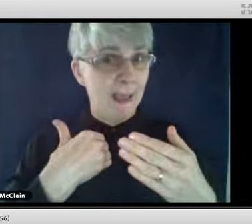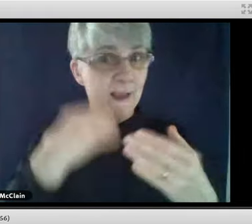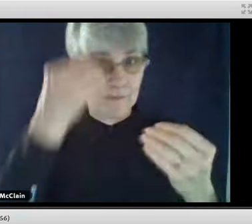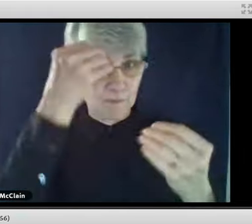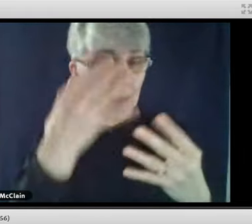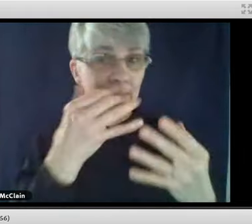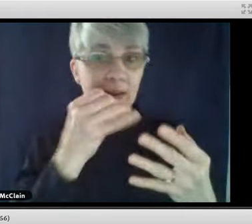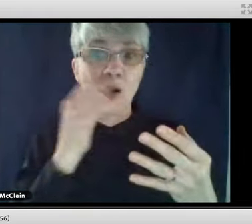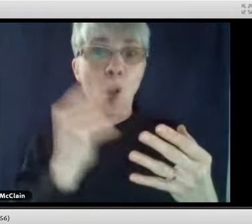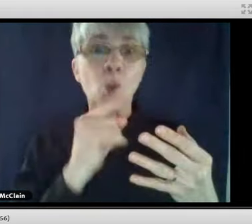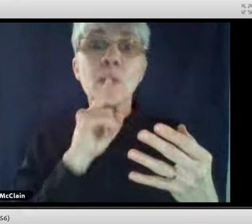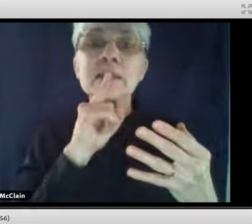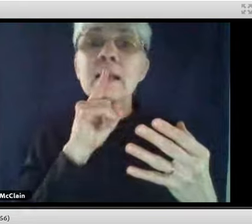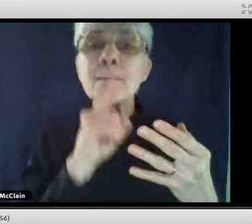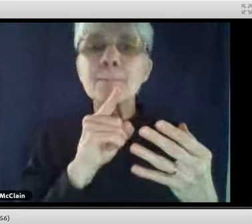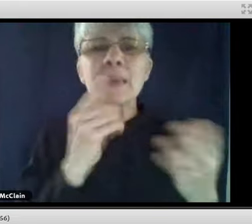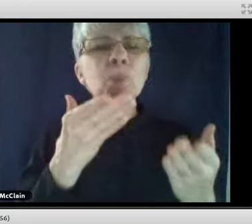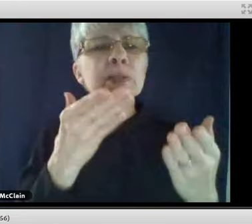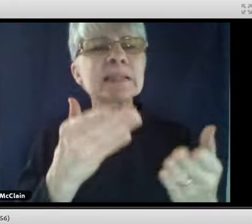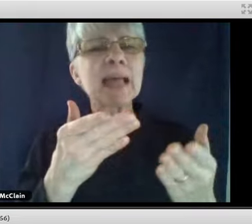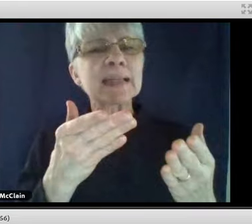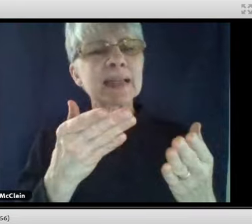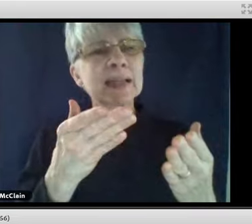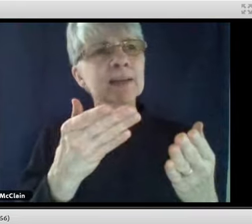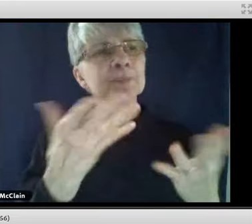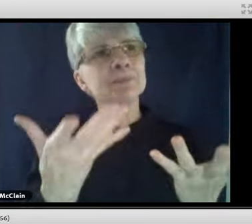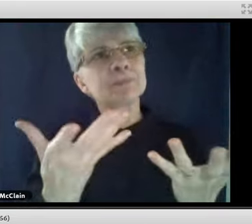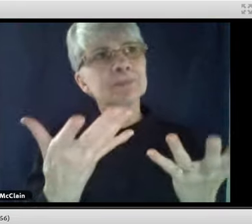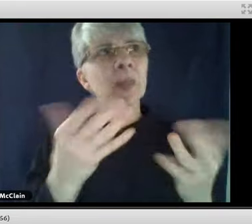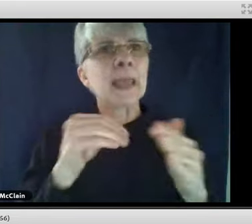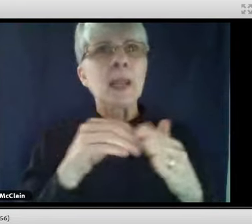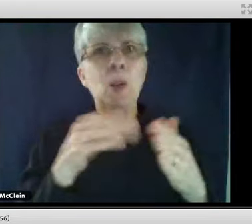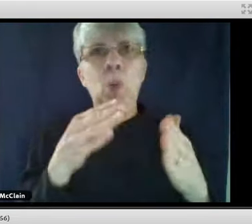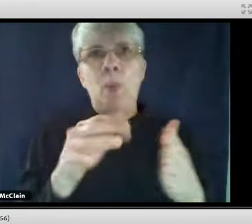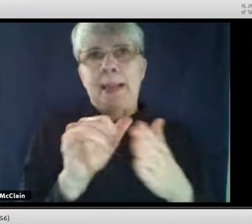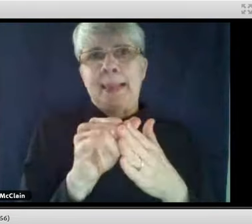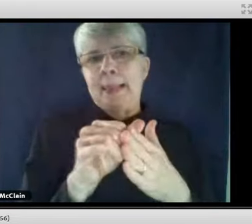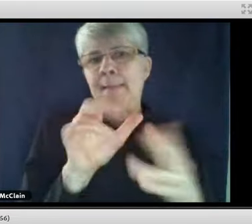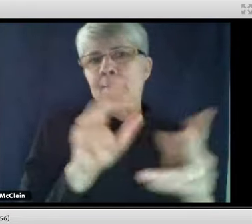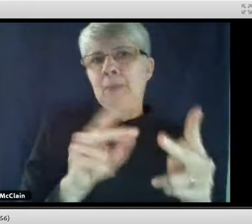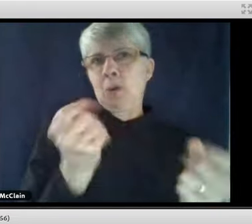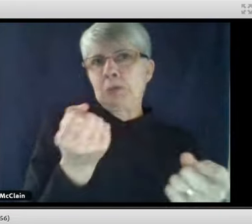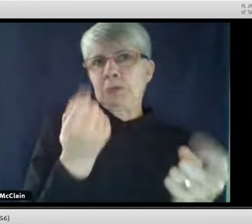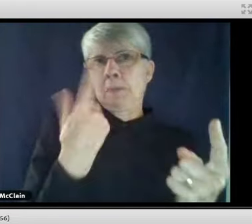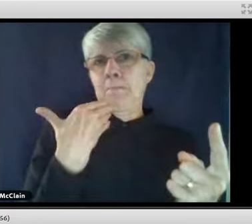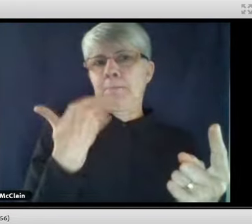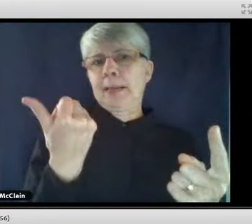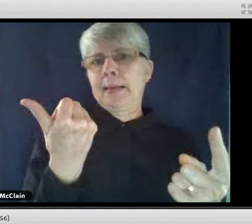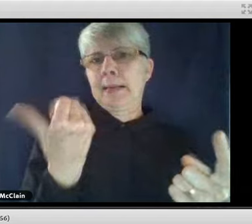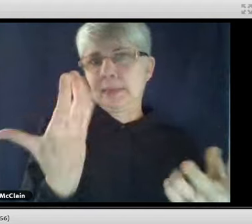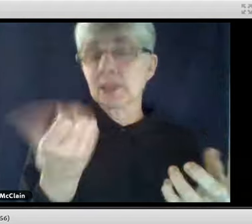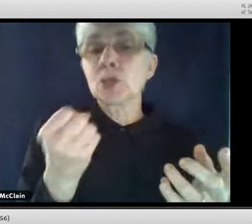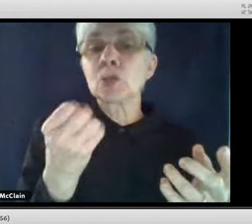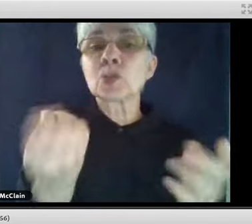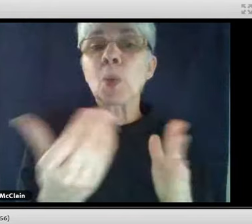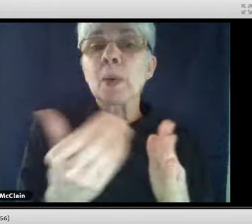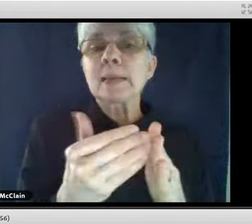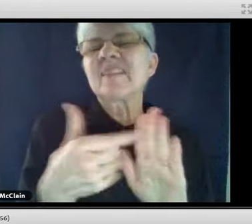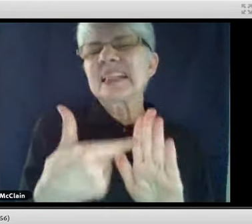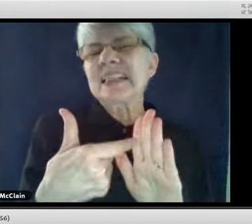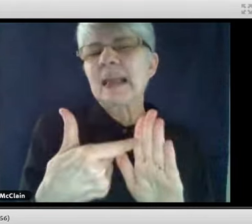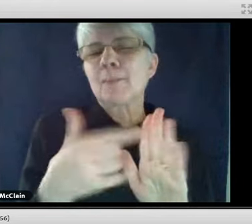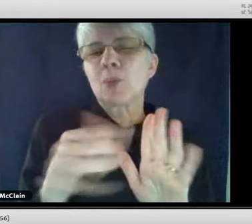not always be presented in a way that our users can best understand it. Okay, so let me give you an